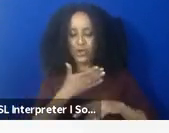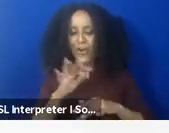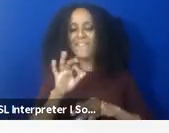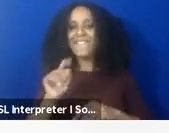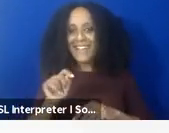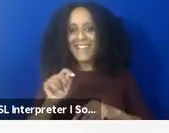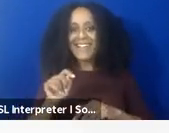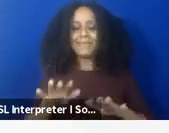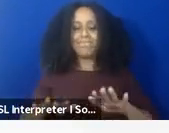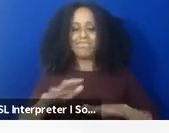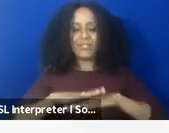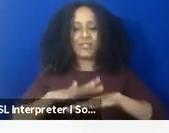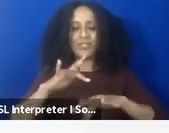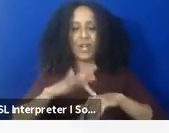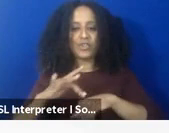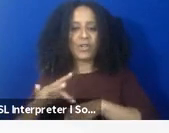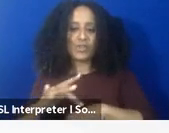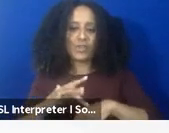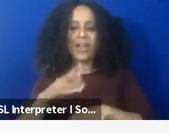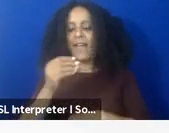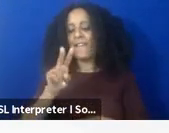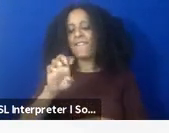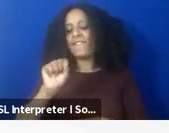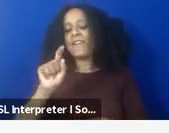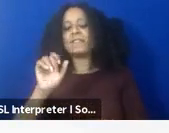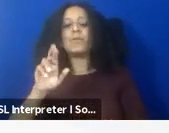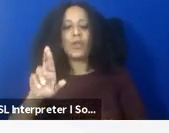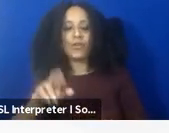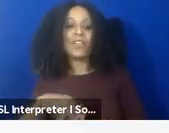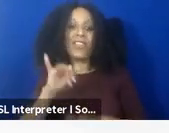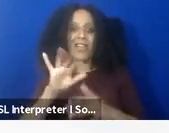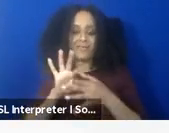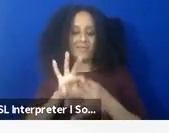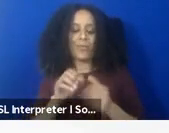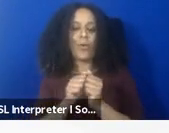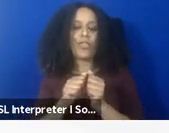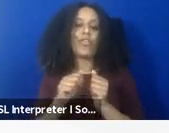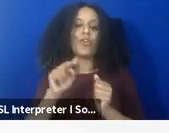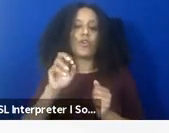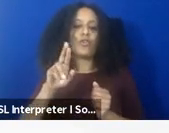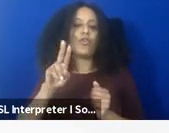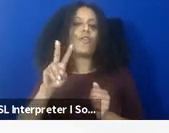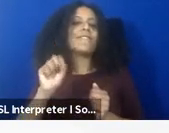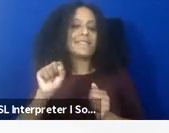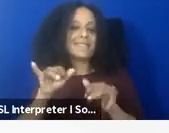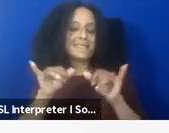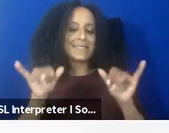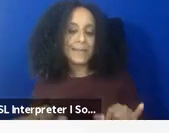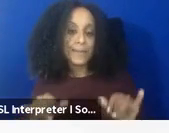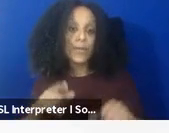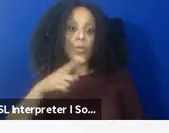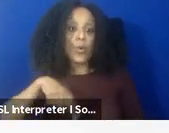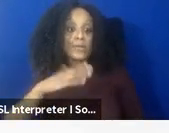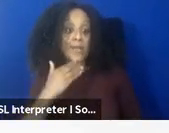And all of this is going to be coordinated and integrated in the central nervous system. In a patient with diabetes, particularly those with a